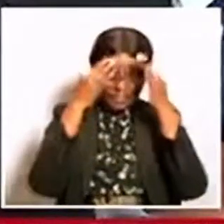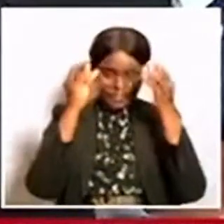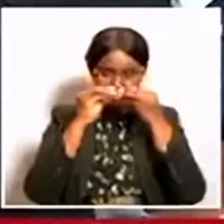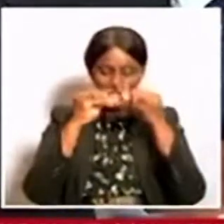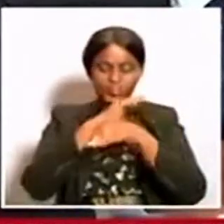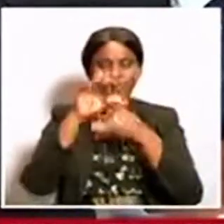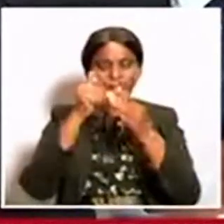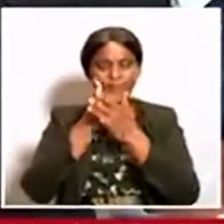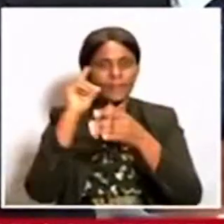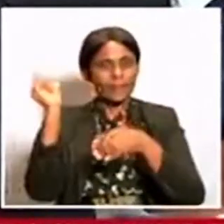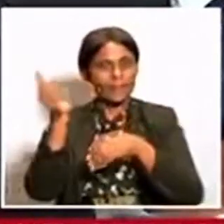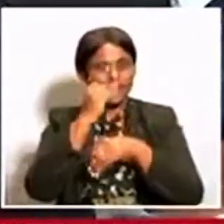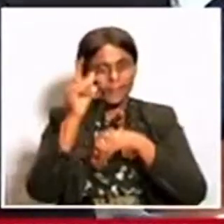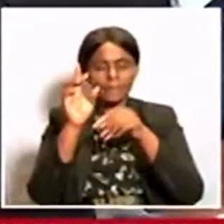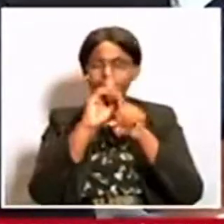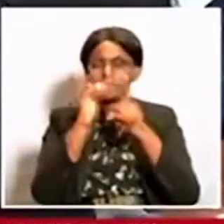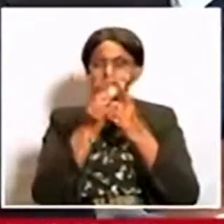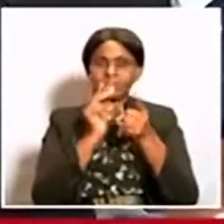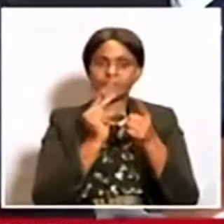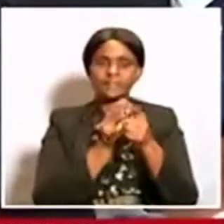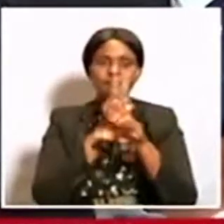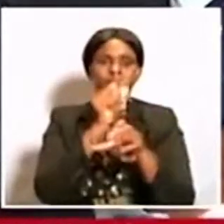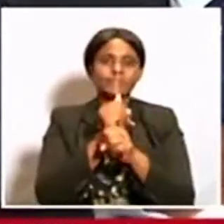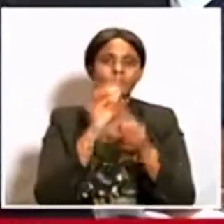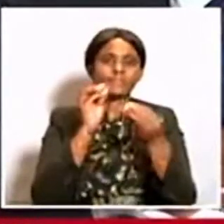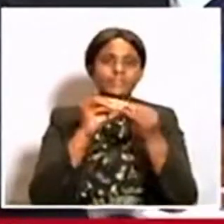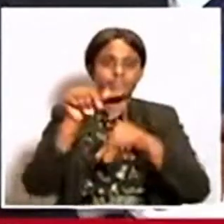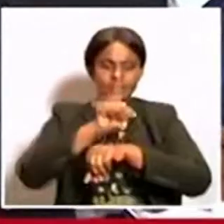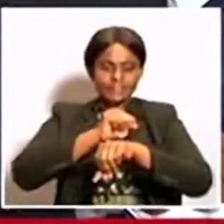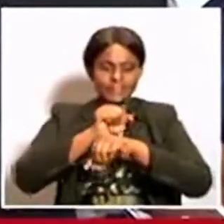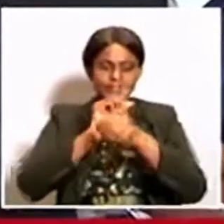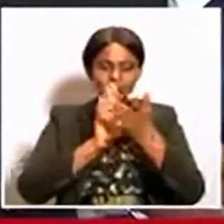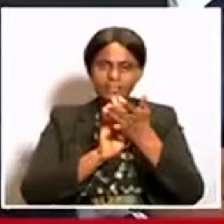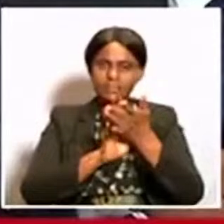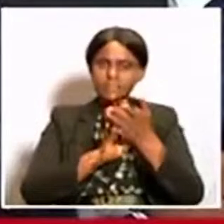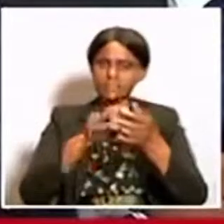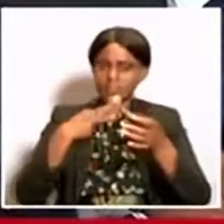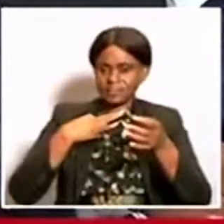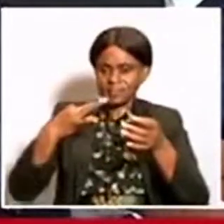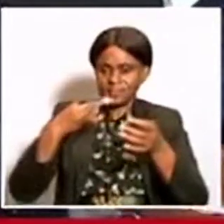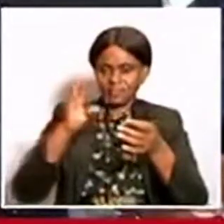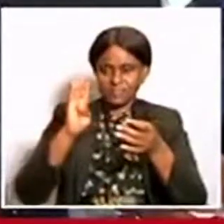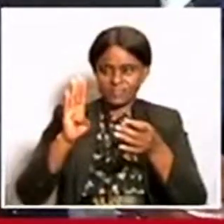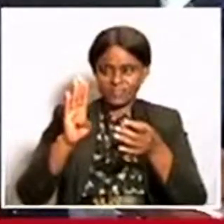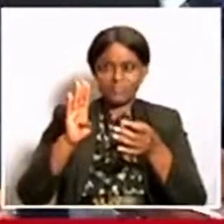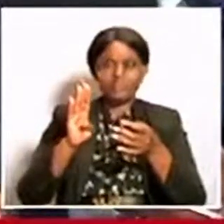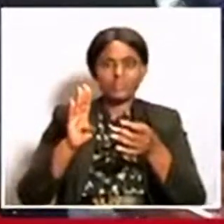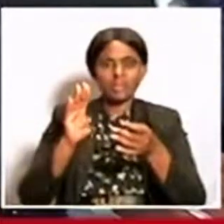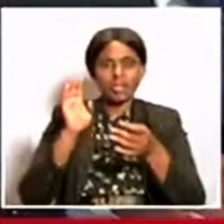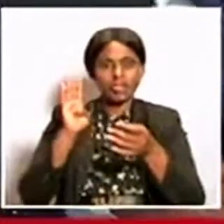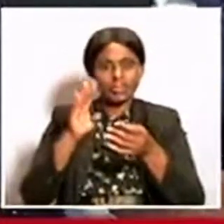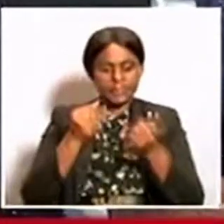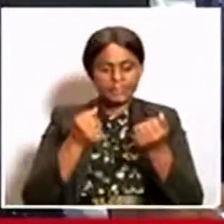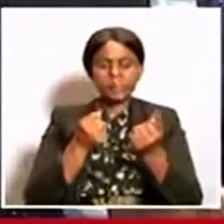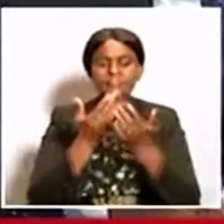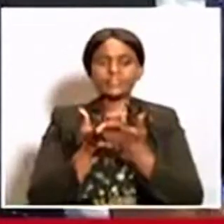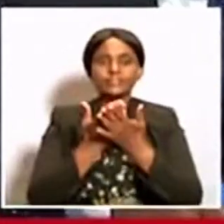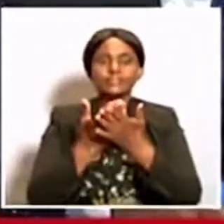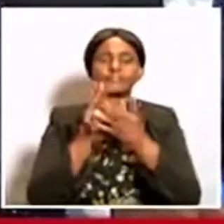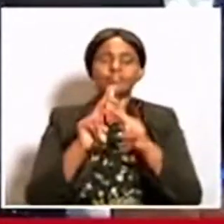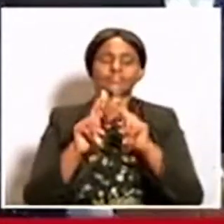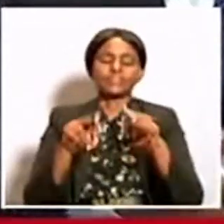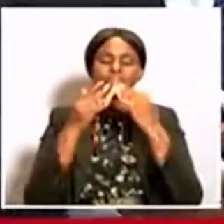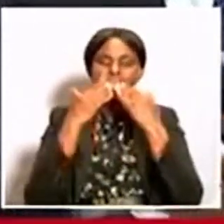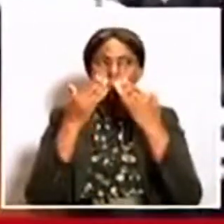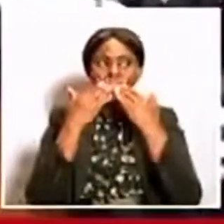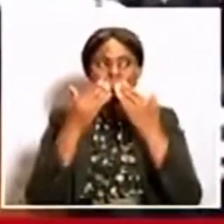across the district so that we receive more secondary school bursary applications. I submit, Chair. Thank